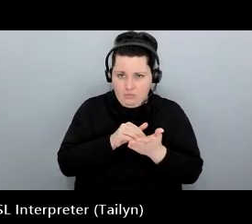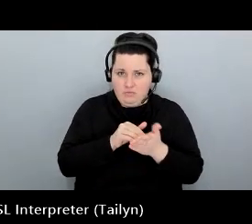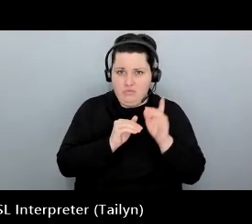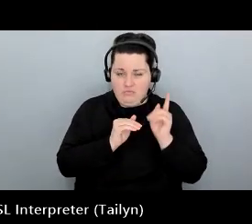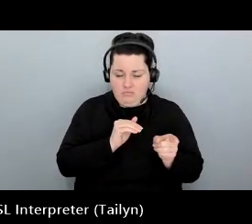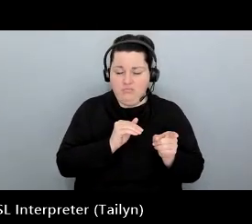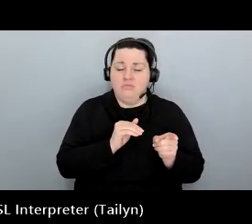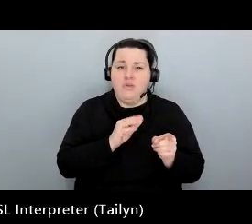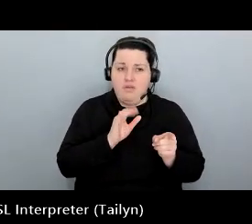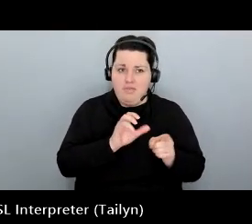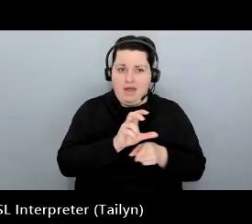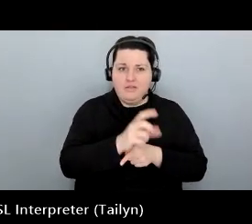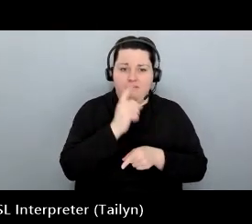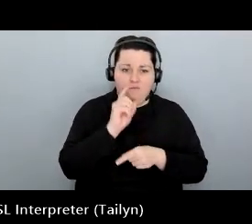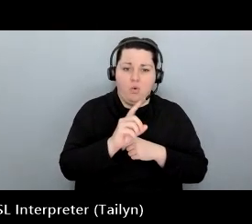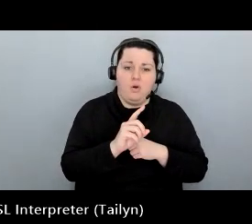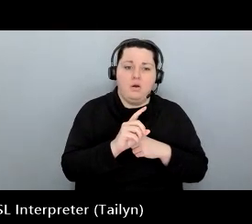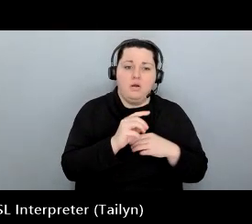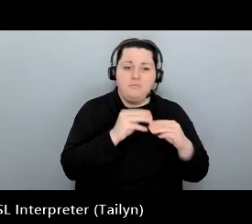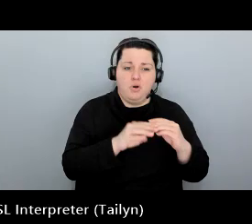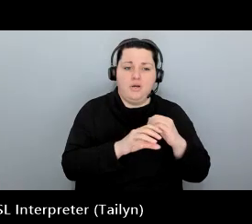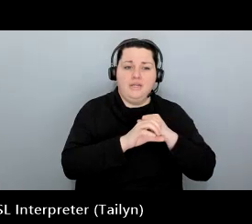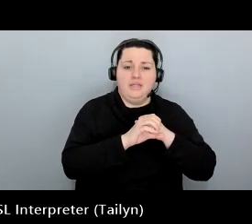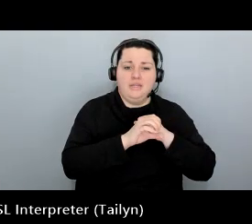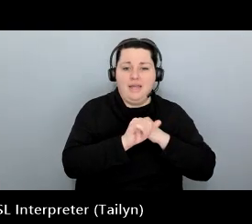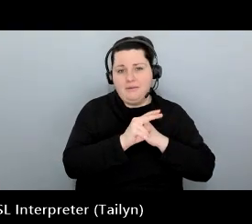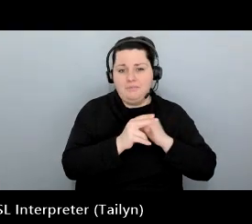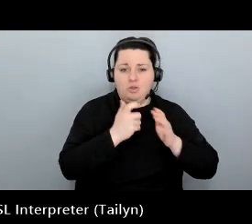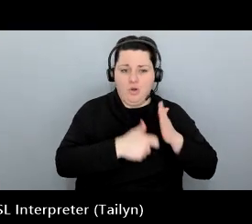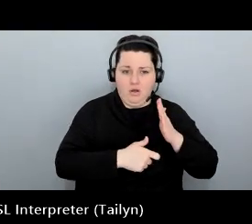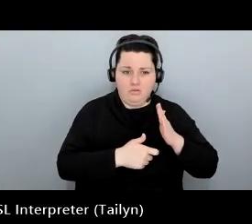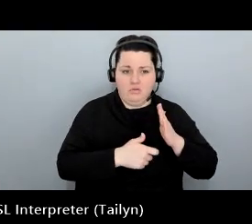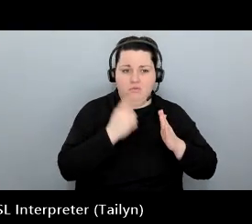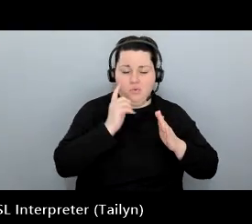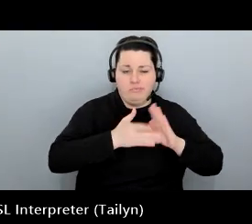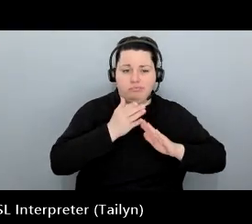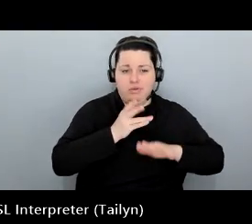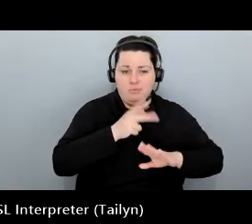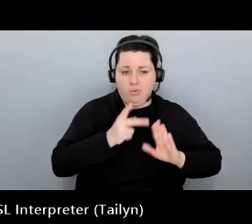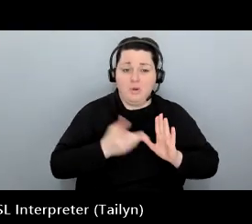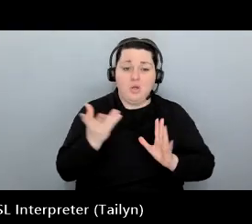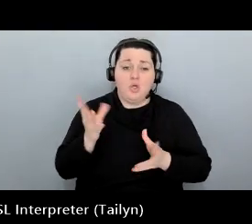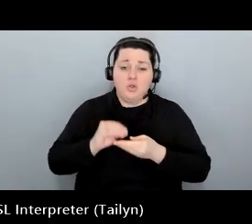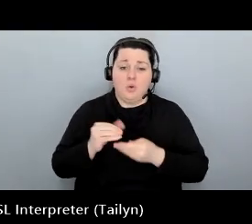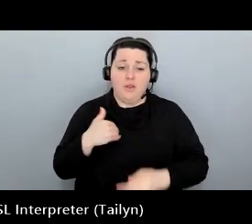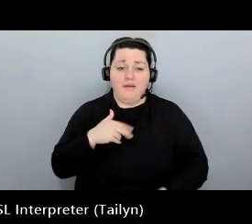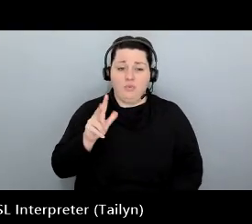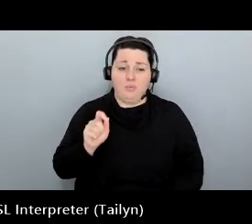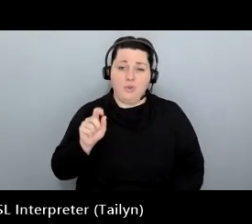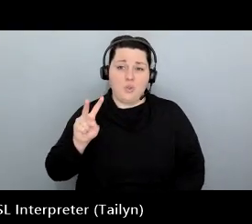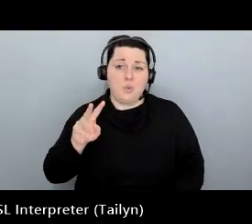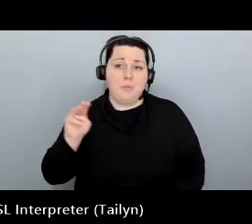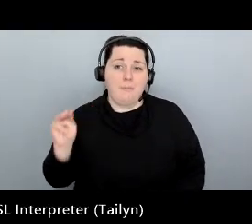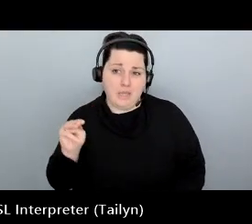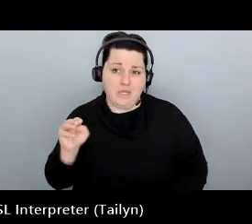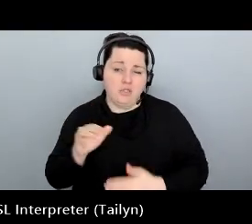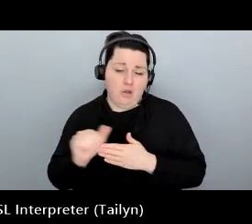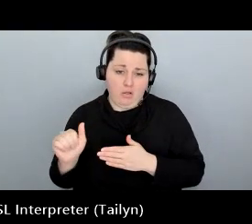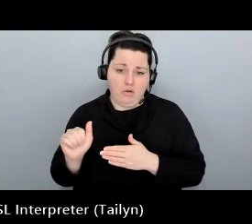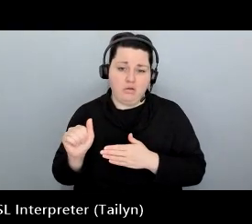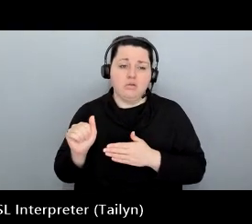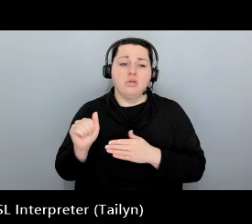for marketing and administrative costs to run the program. So therefore, in total, we have $3.2 million, in which